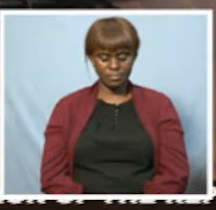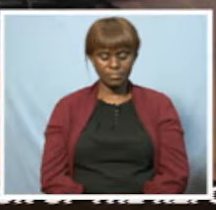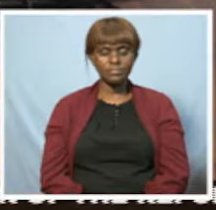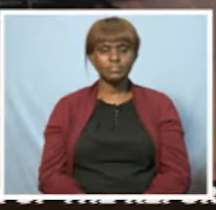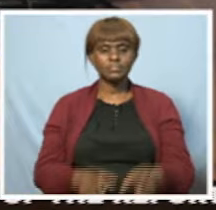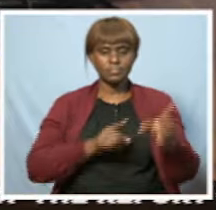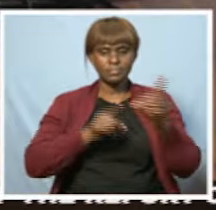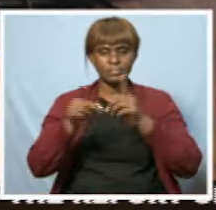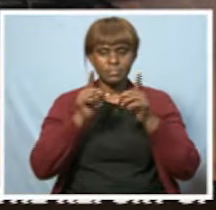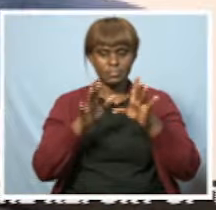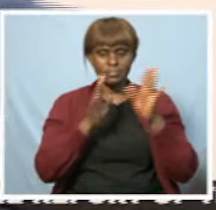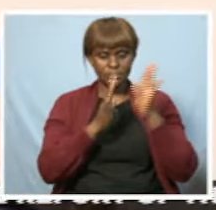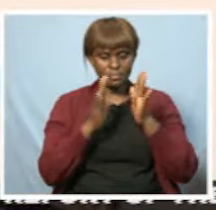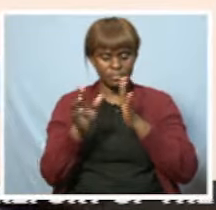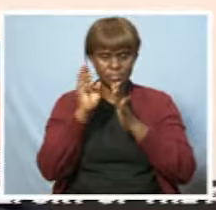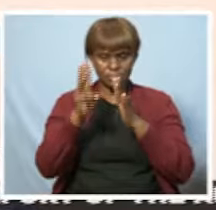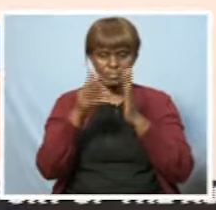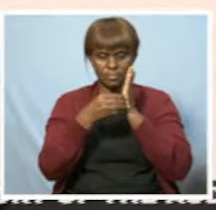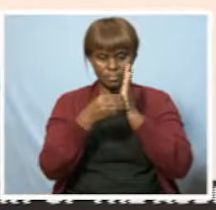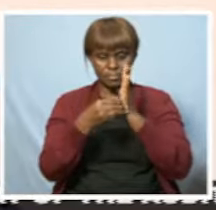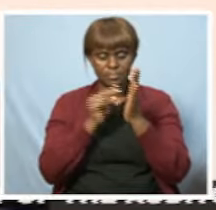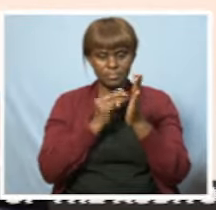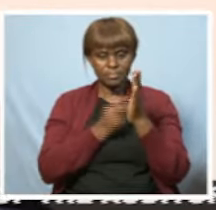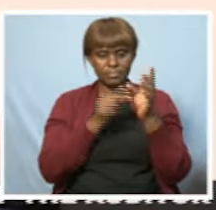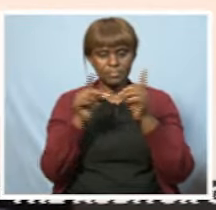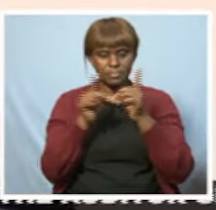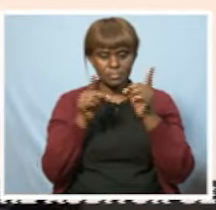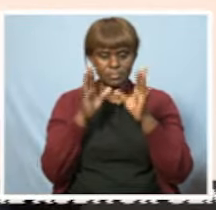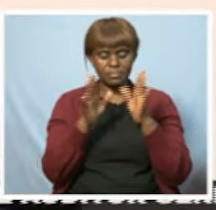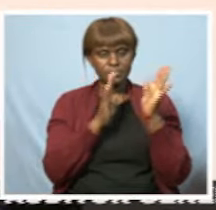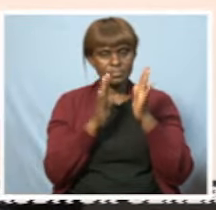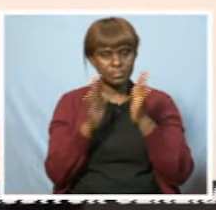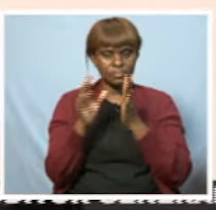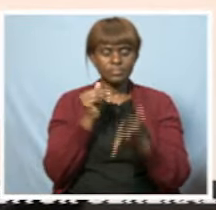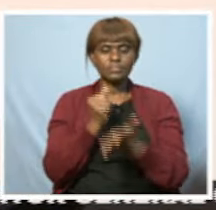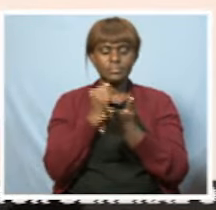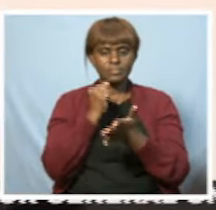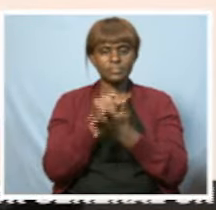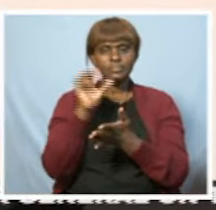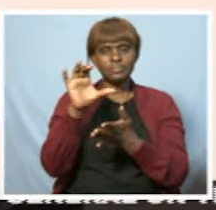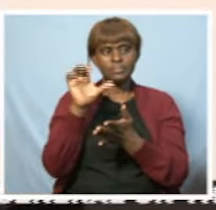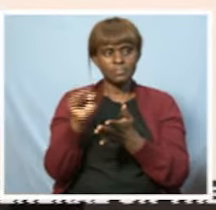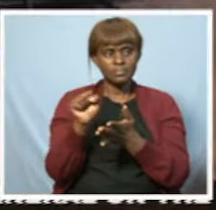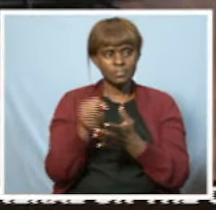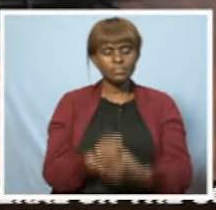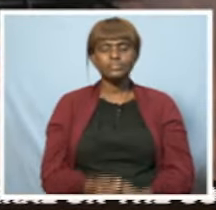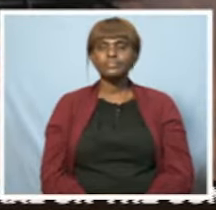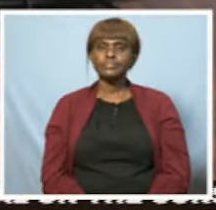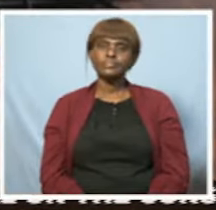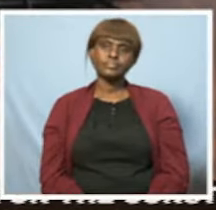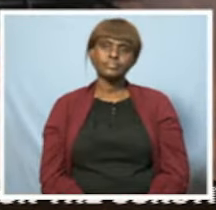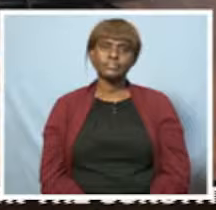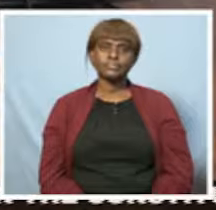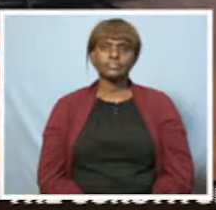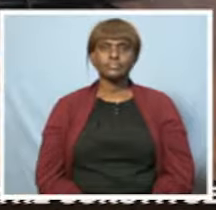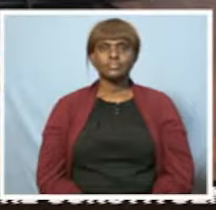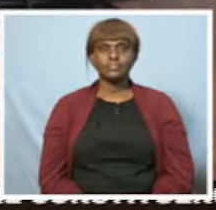Data planning will be able to guide us further Director planning on that one. Kindly help the CS.